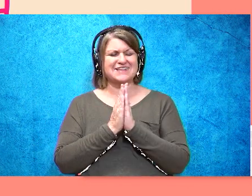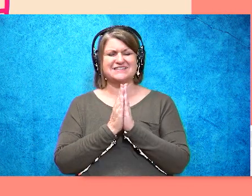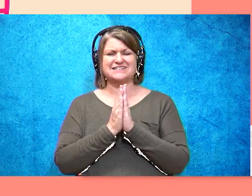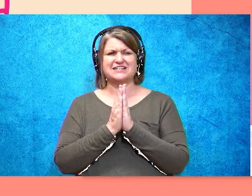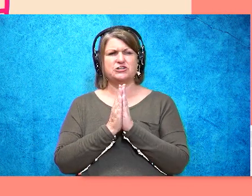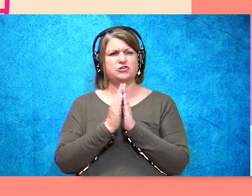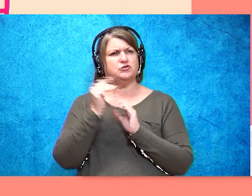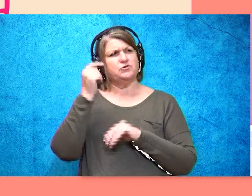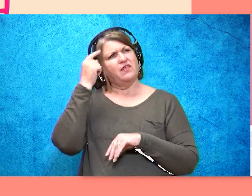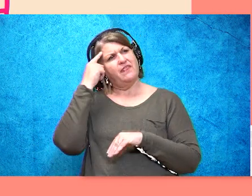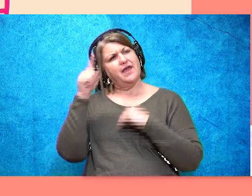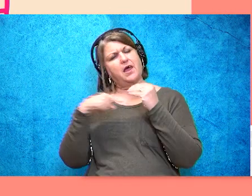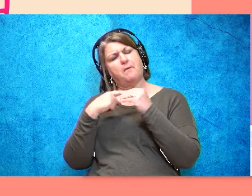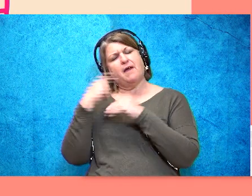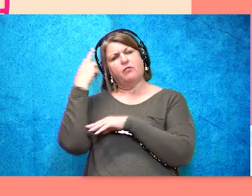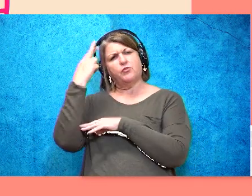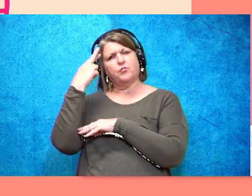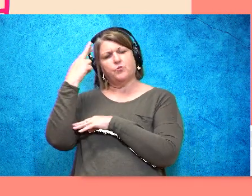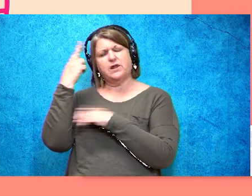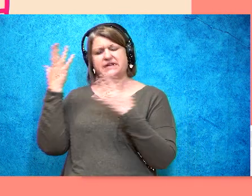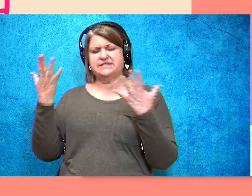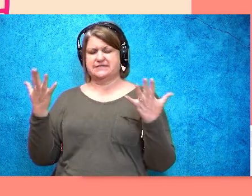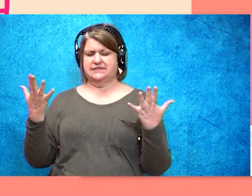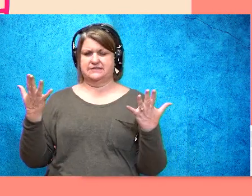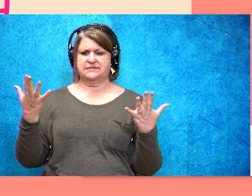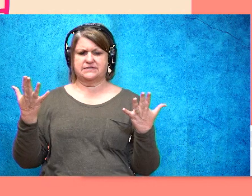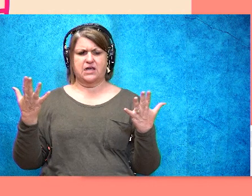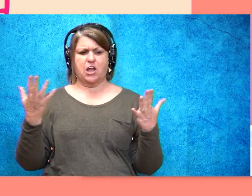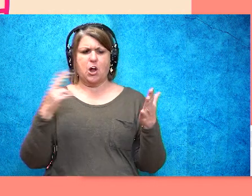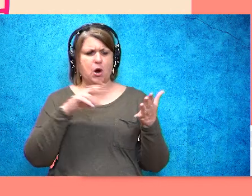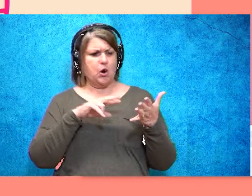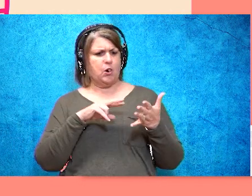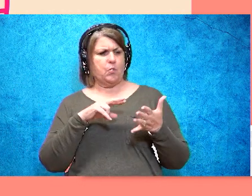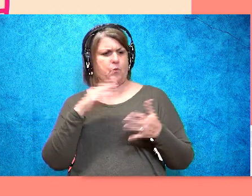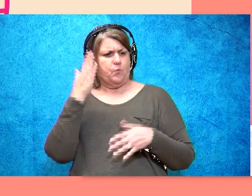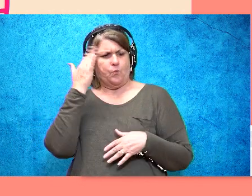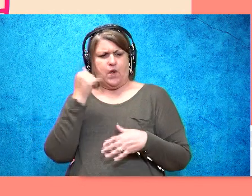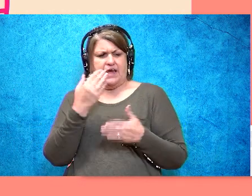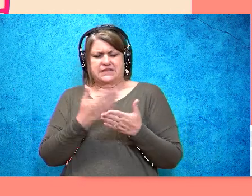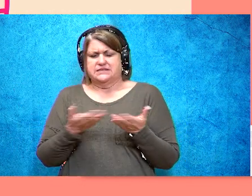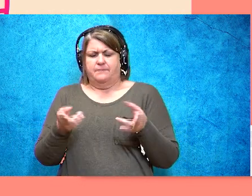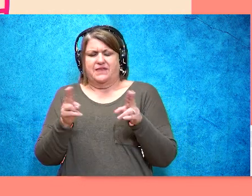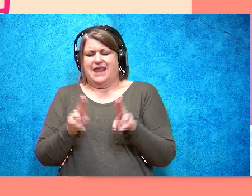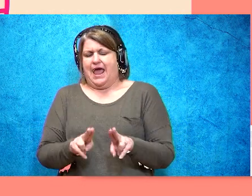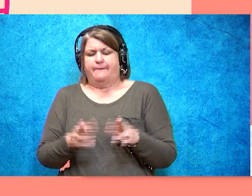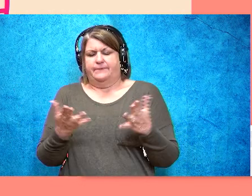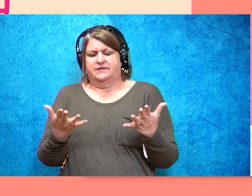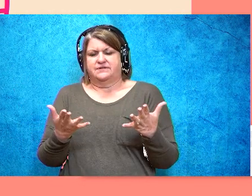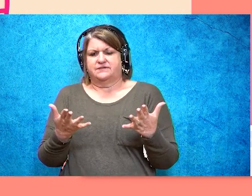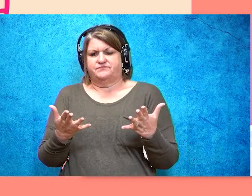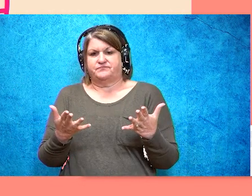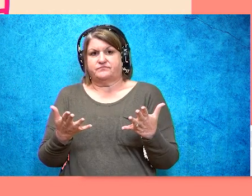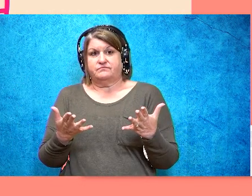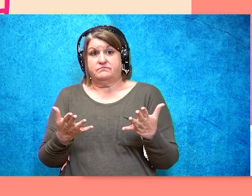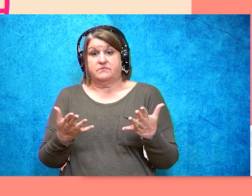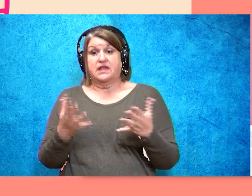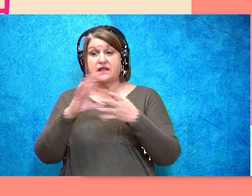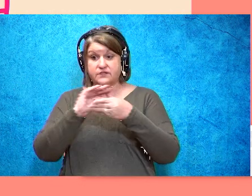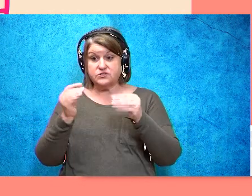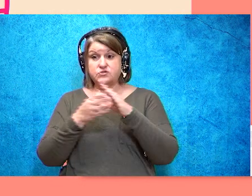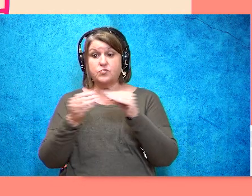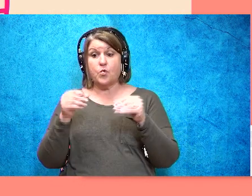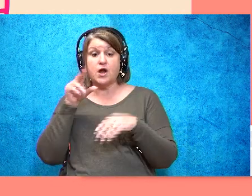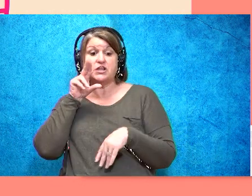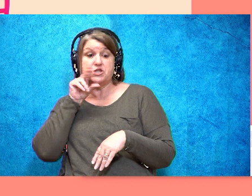reasons in action or the purpose that something happened. In our story, Duck kept writing those notes,